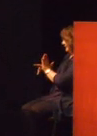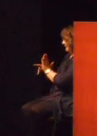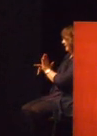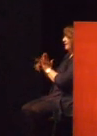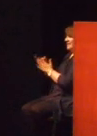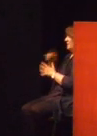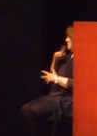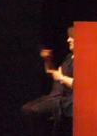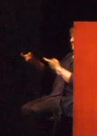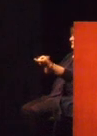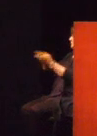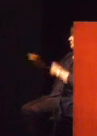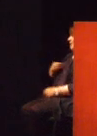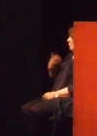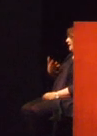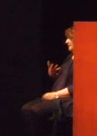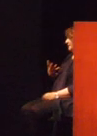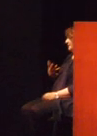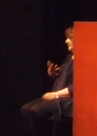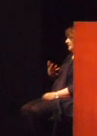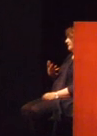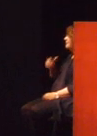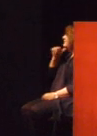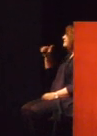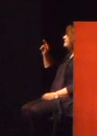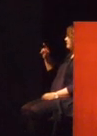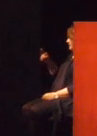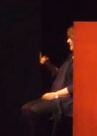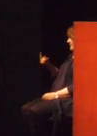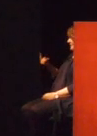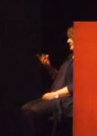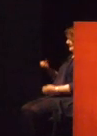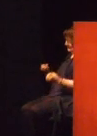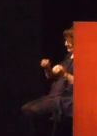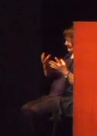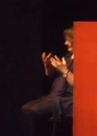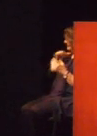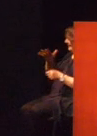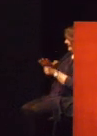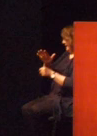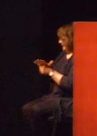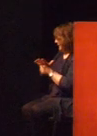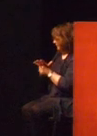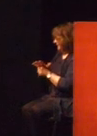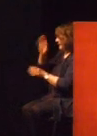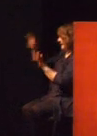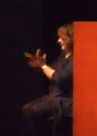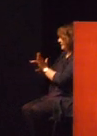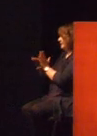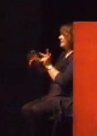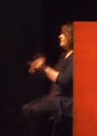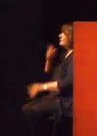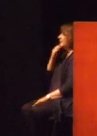whiteness. And by not only a dearth of images of people of color, but when we get them, they're often stereotypical